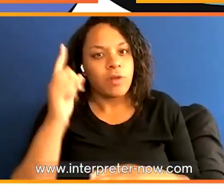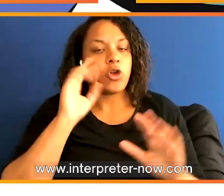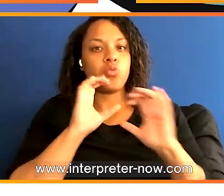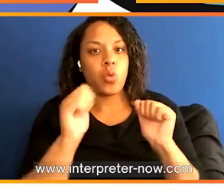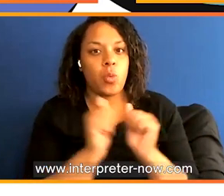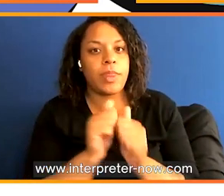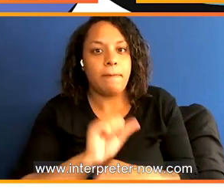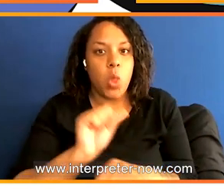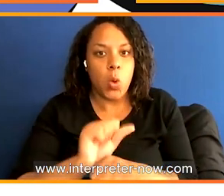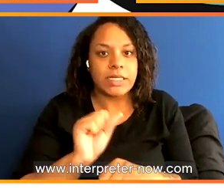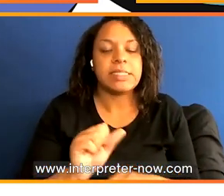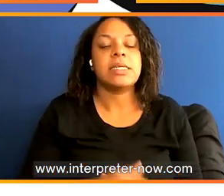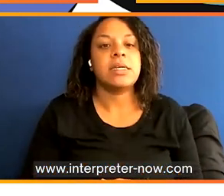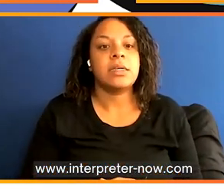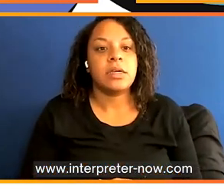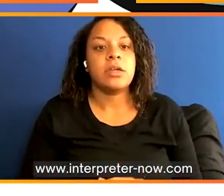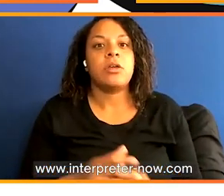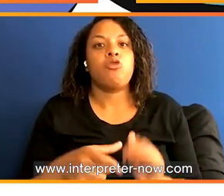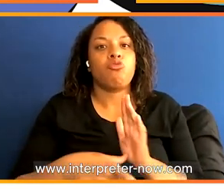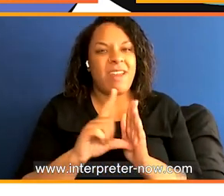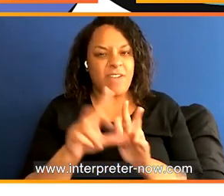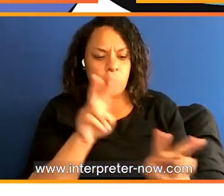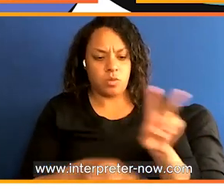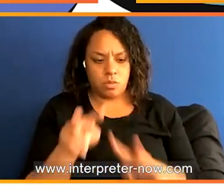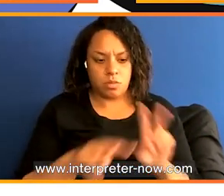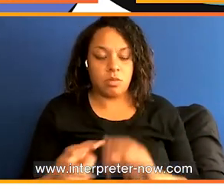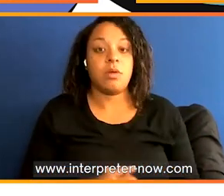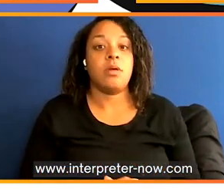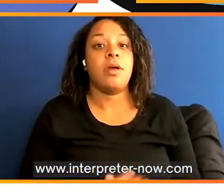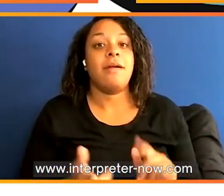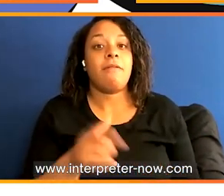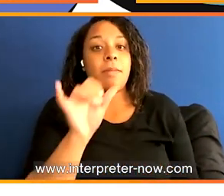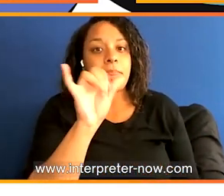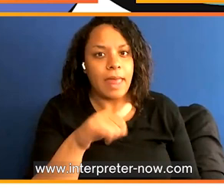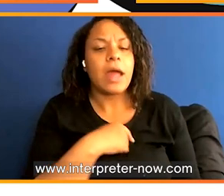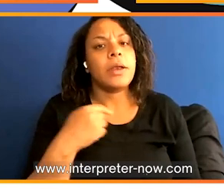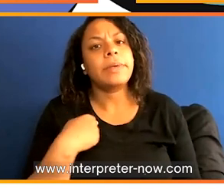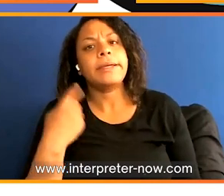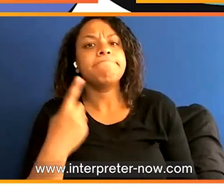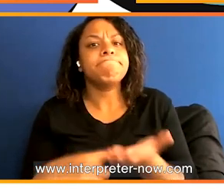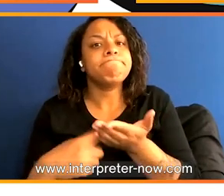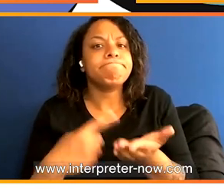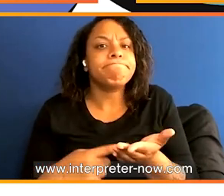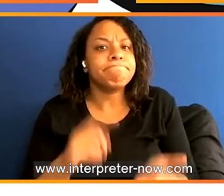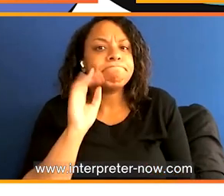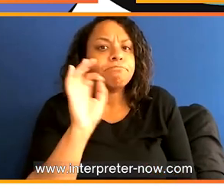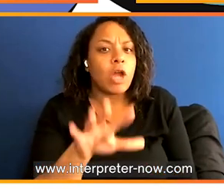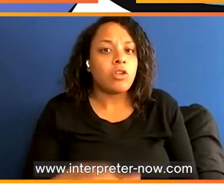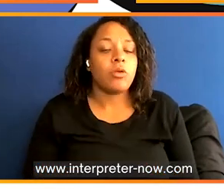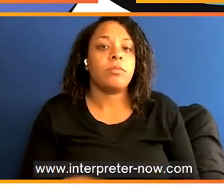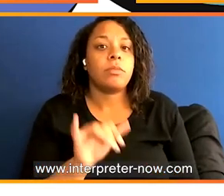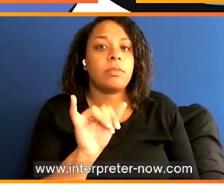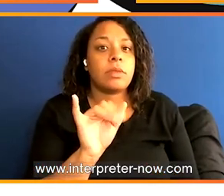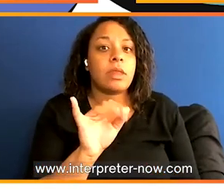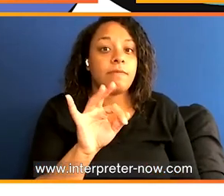to communicate with employees, review all of that. And then based on that, we just really brainstormed a couple of things. One is, if